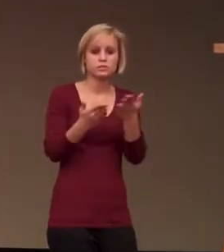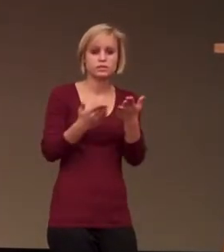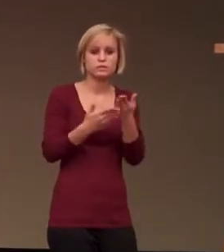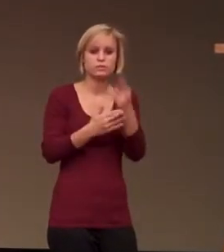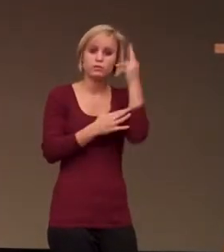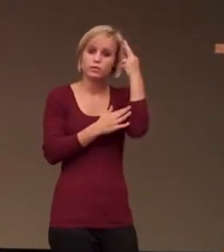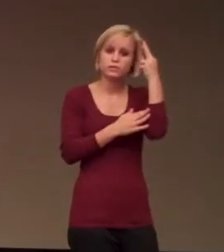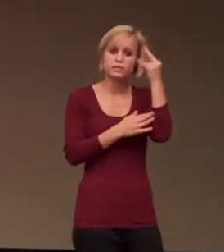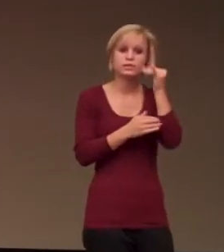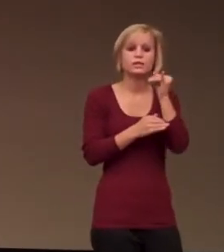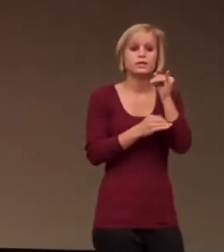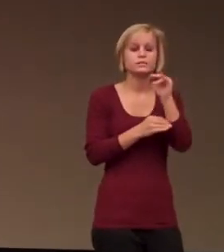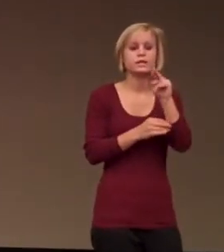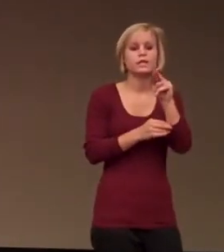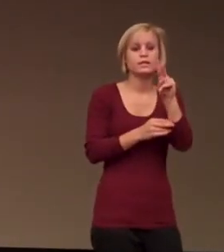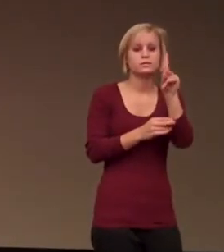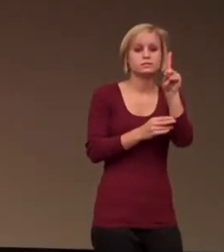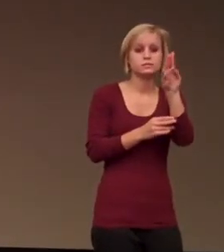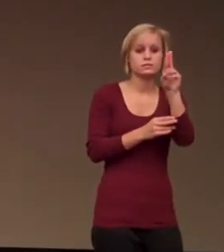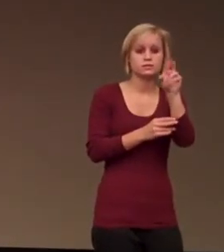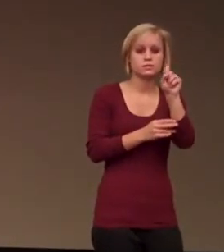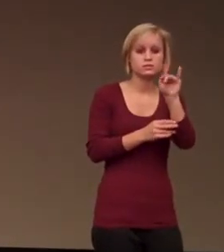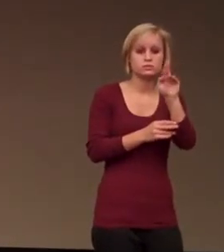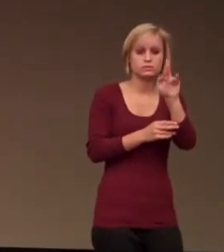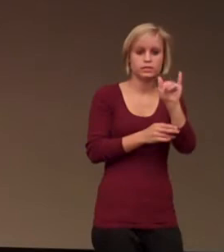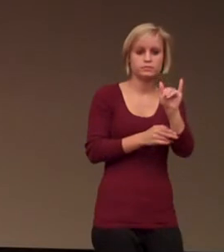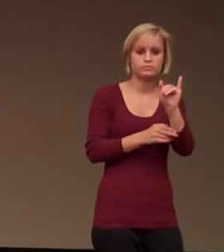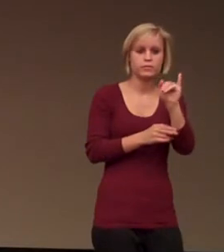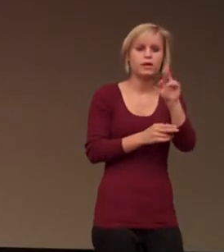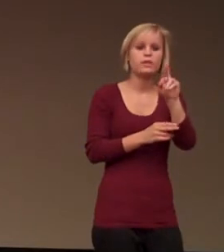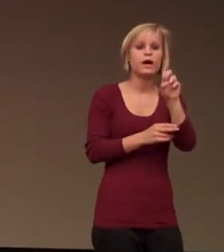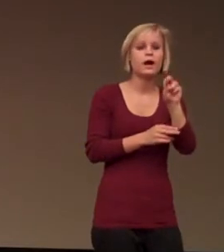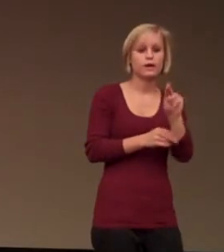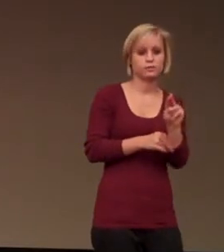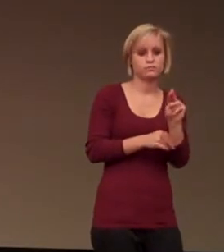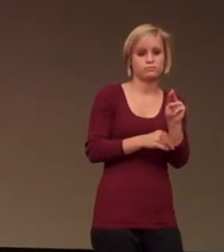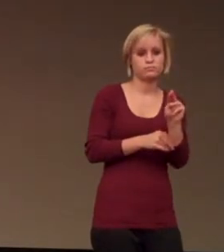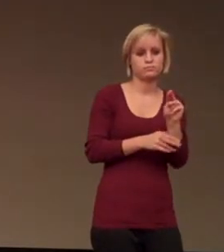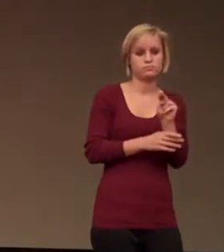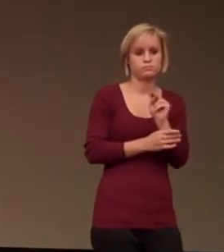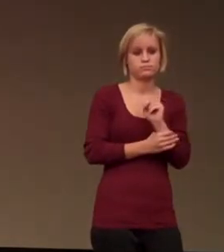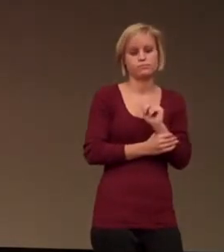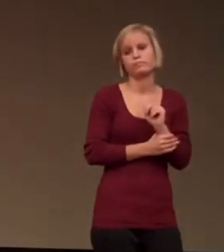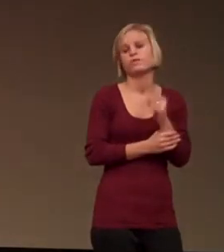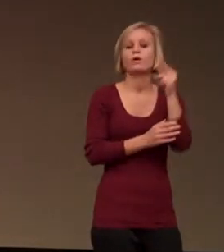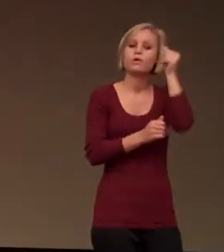industry. You've got the iron. And remember